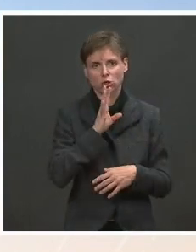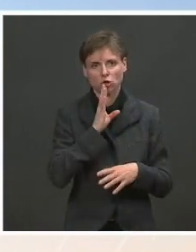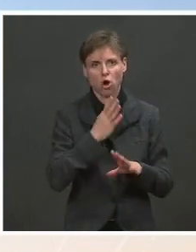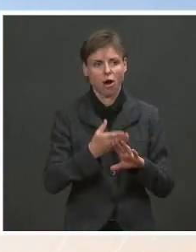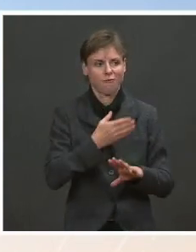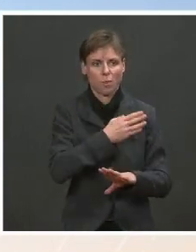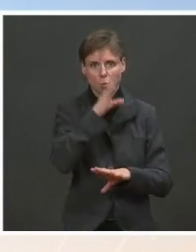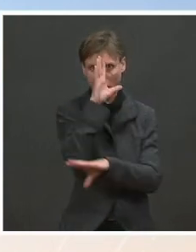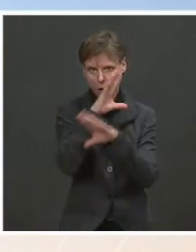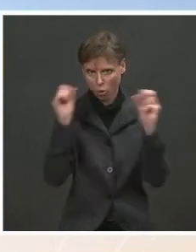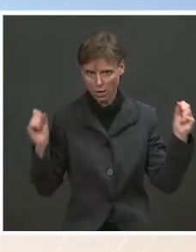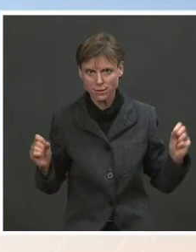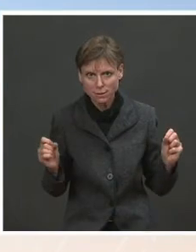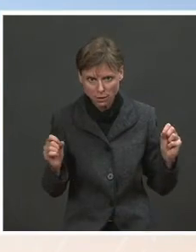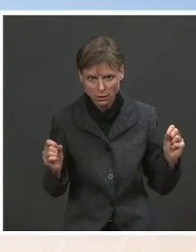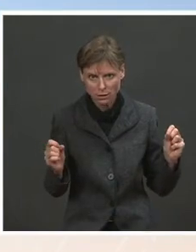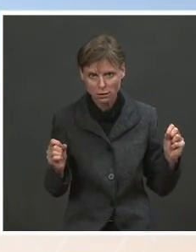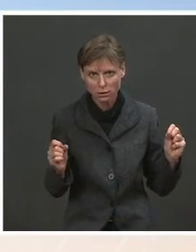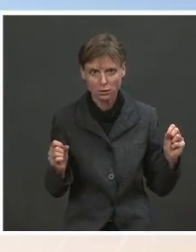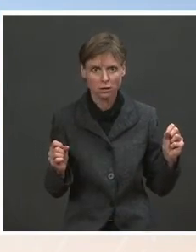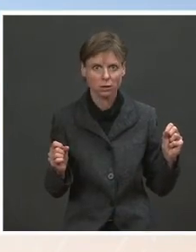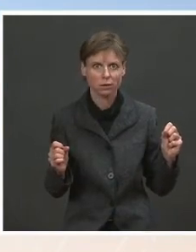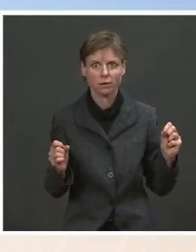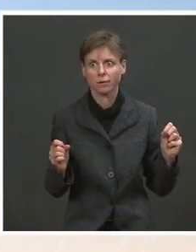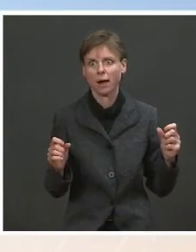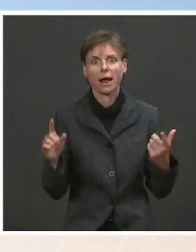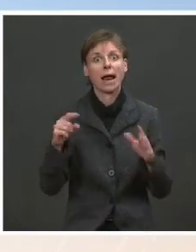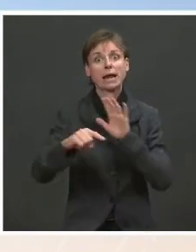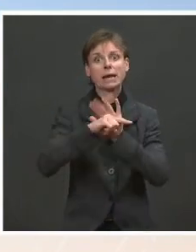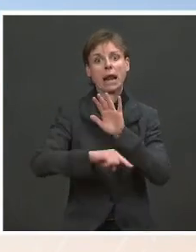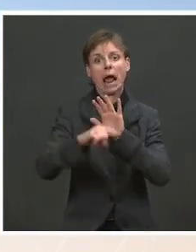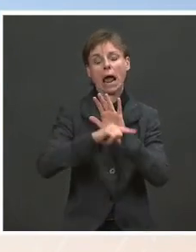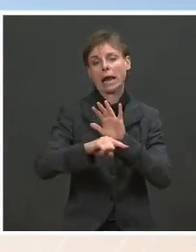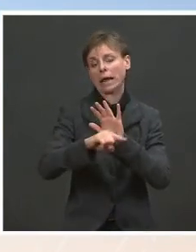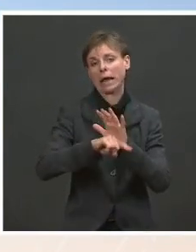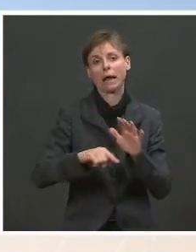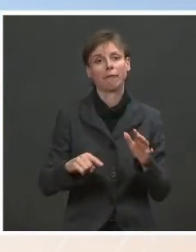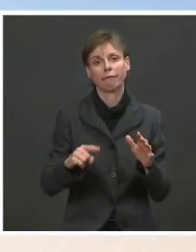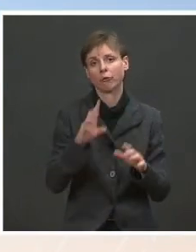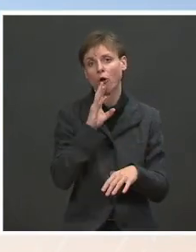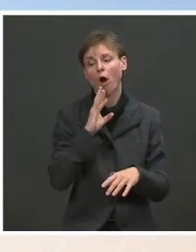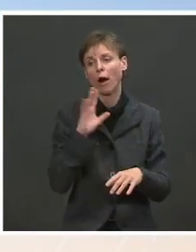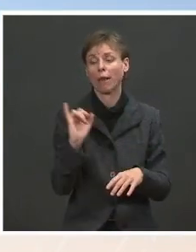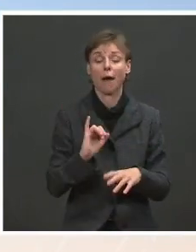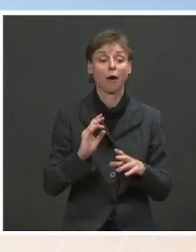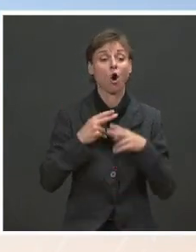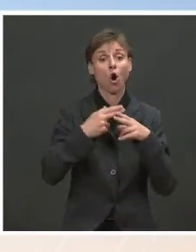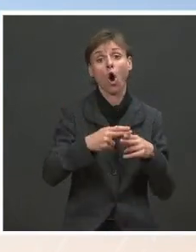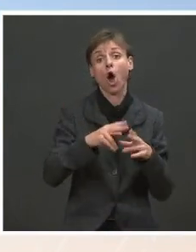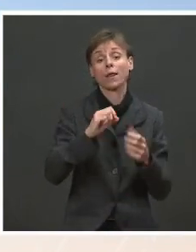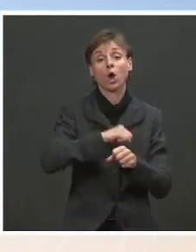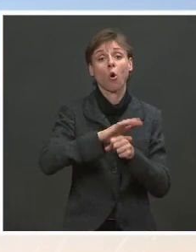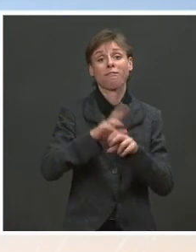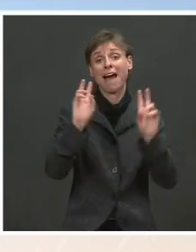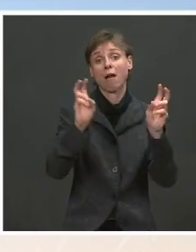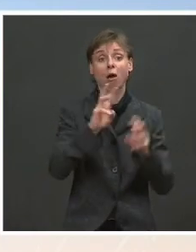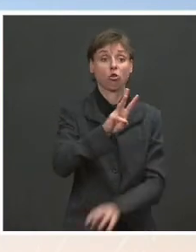blaming, calling COVID, the Wuhan virus or other things,